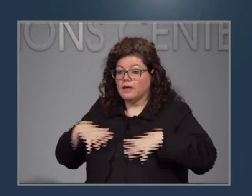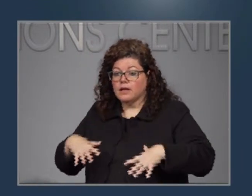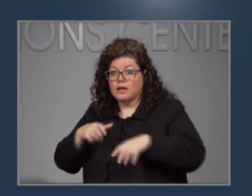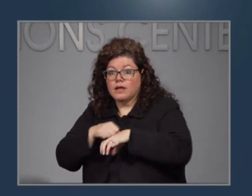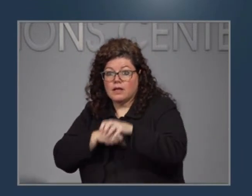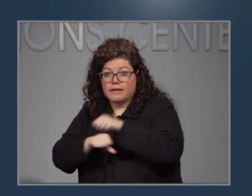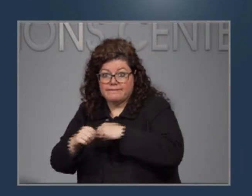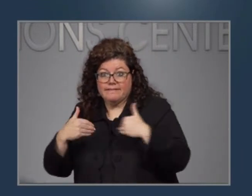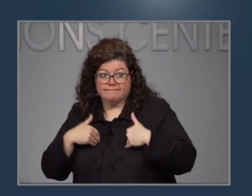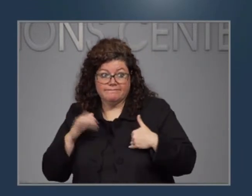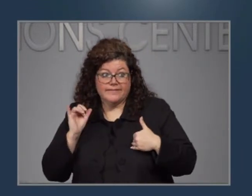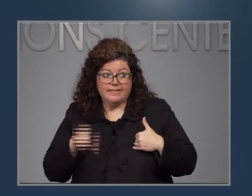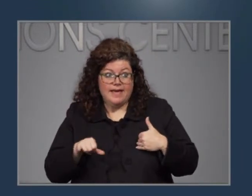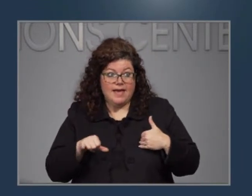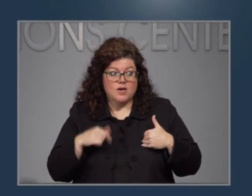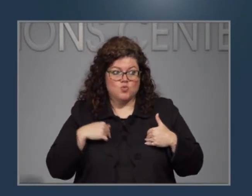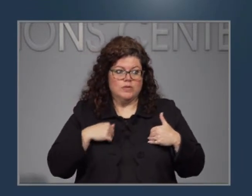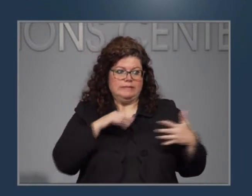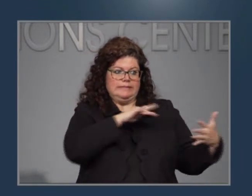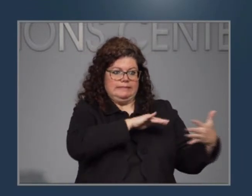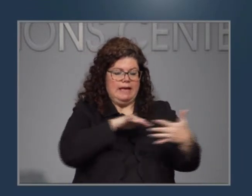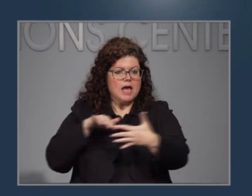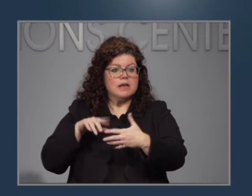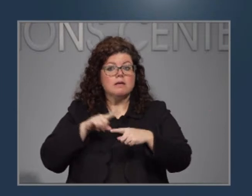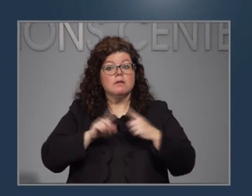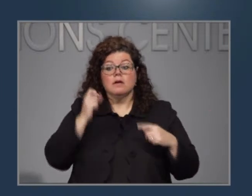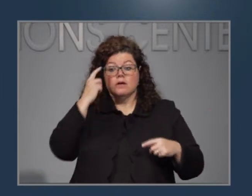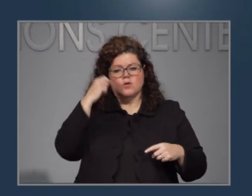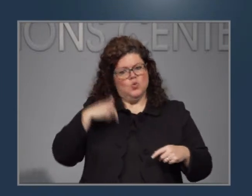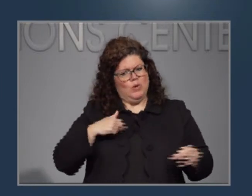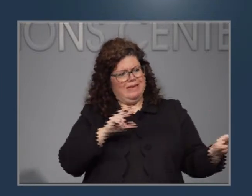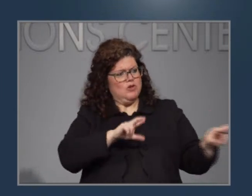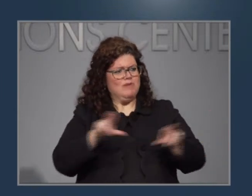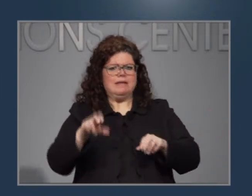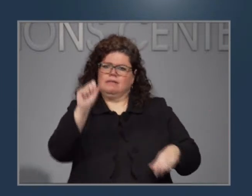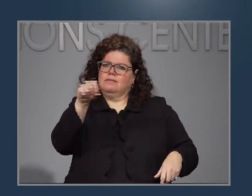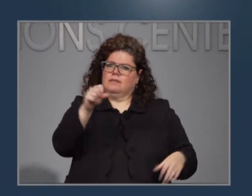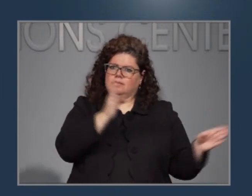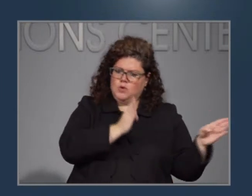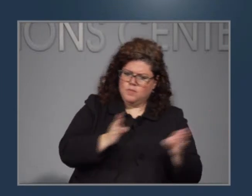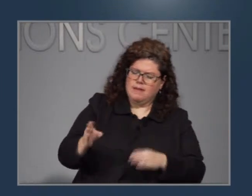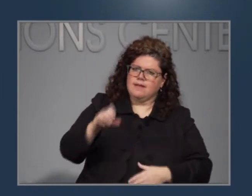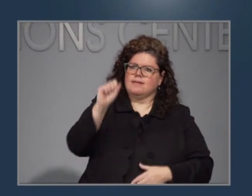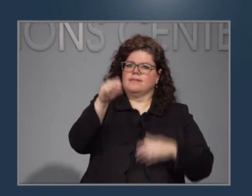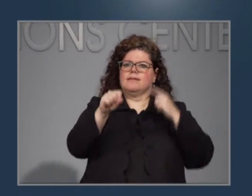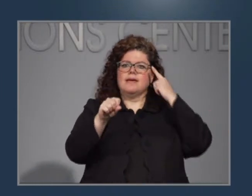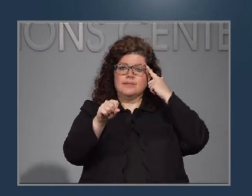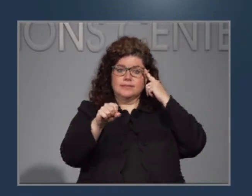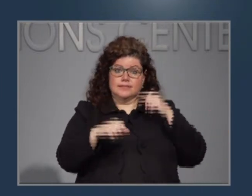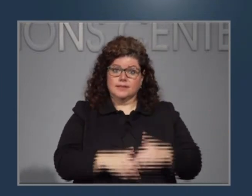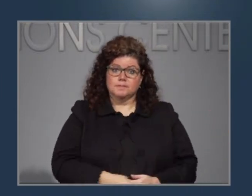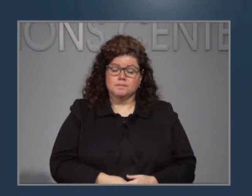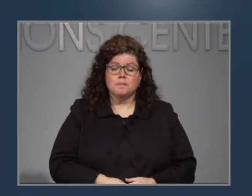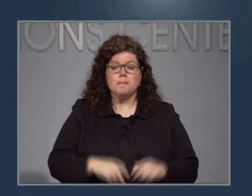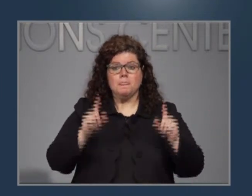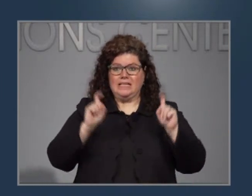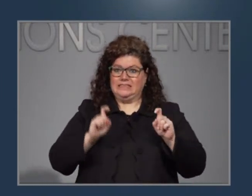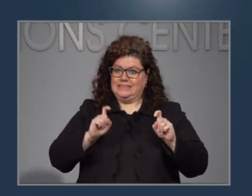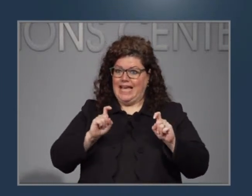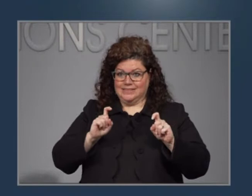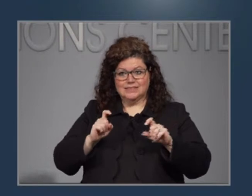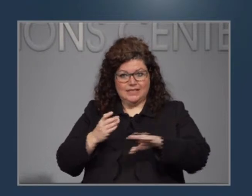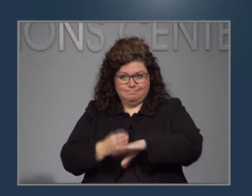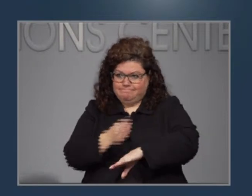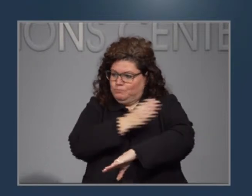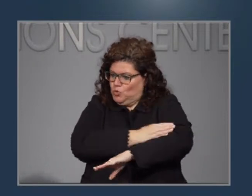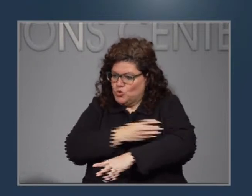our ability to respond is where we really see positive trends and a ton of work that has gone on. First, as I've been saying, testing has had an